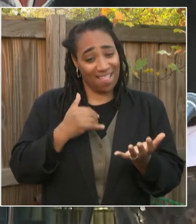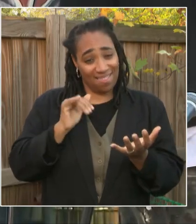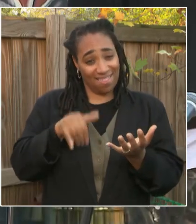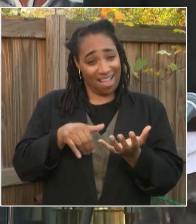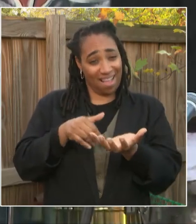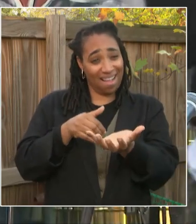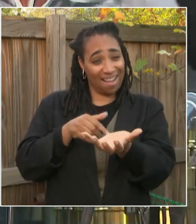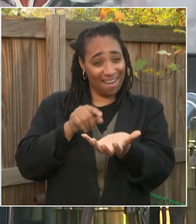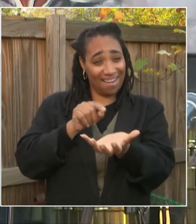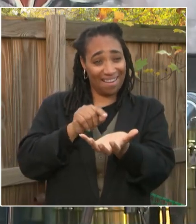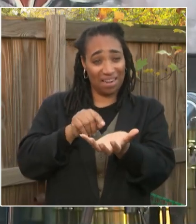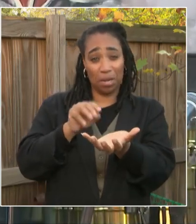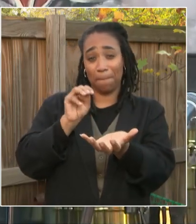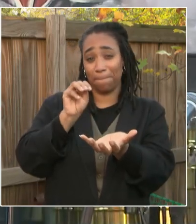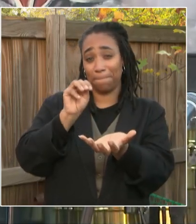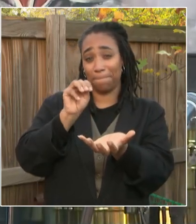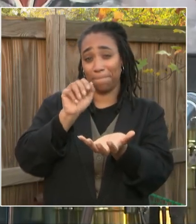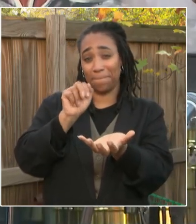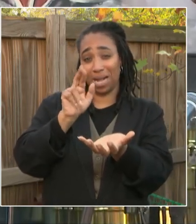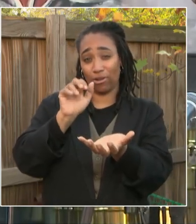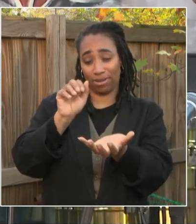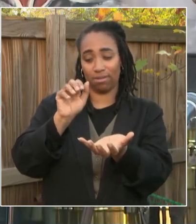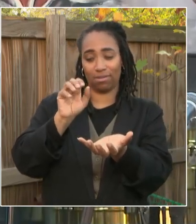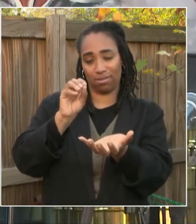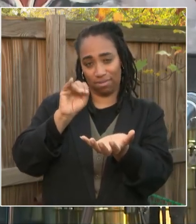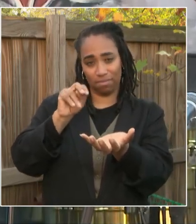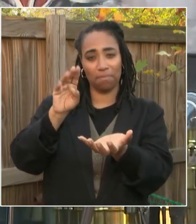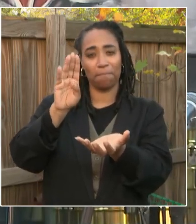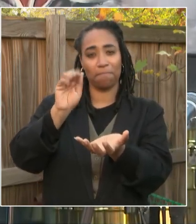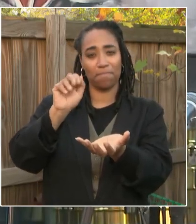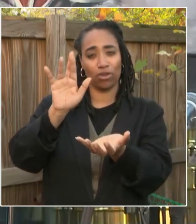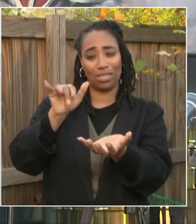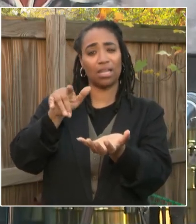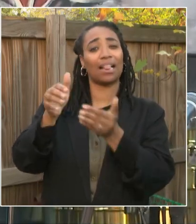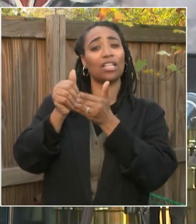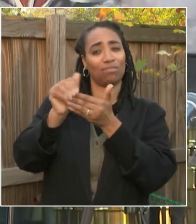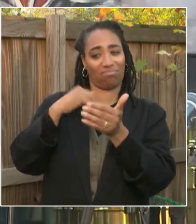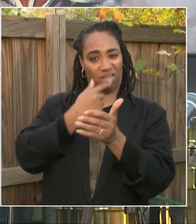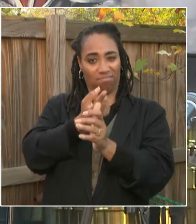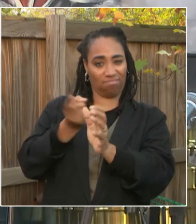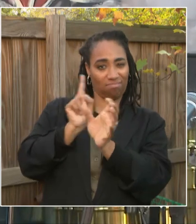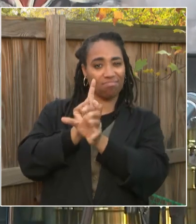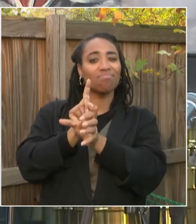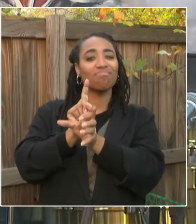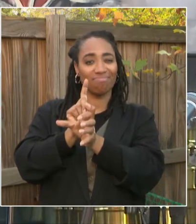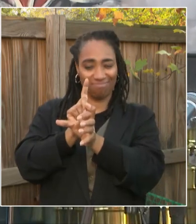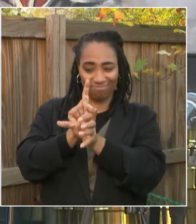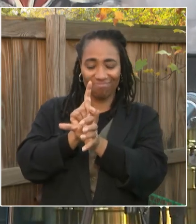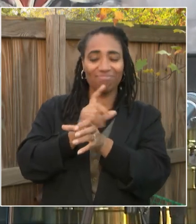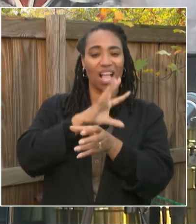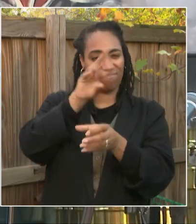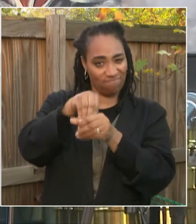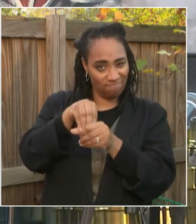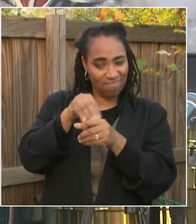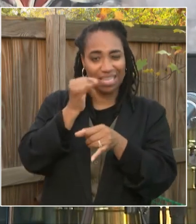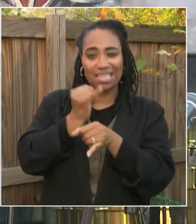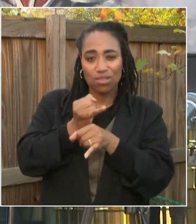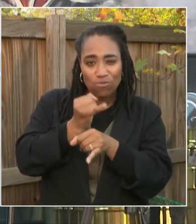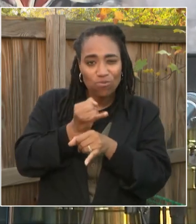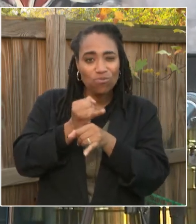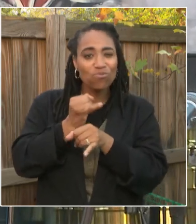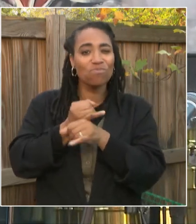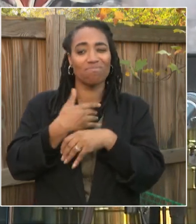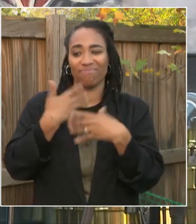Leadership Institute. And yes, and when Marion Barry used to walk into a room and greet people, especially his youth,